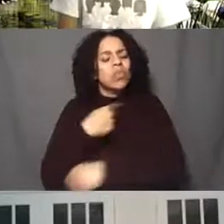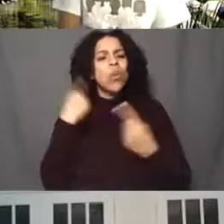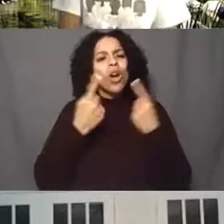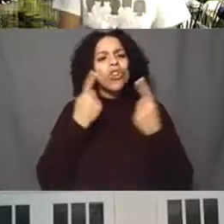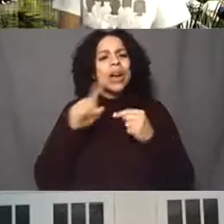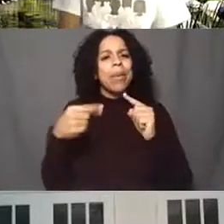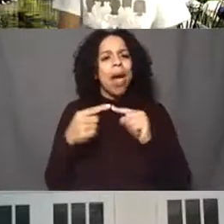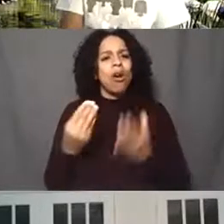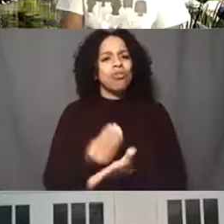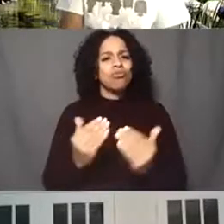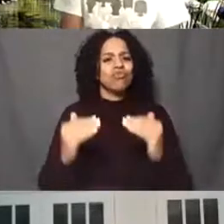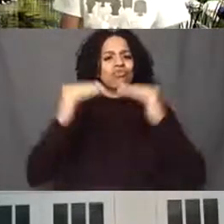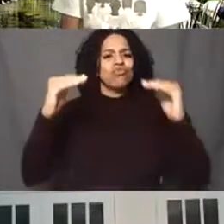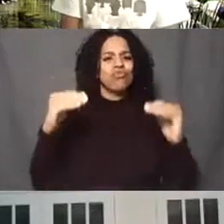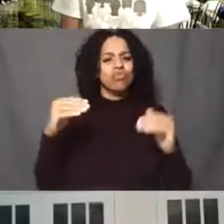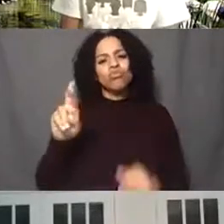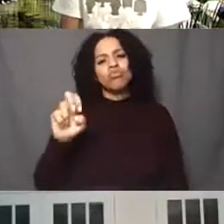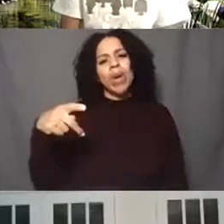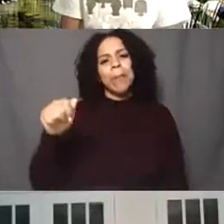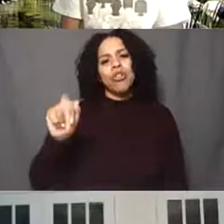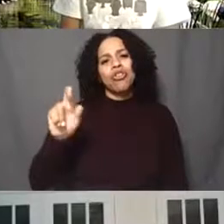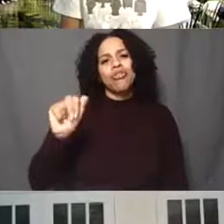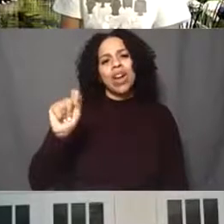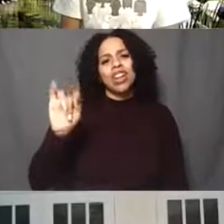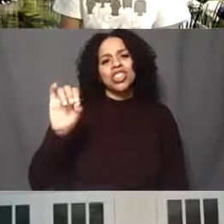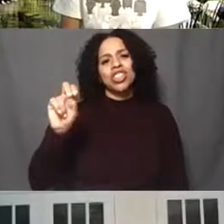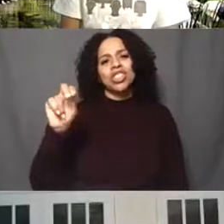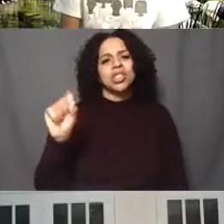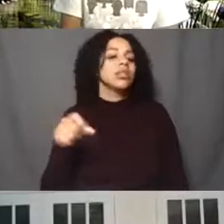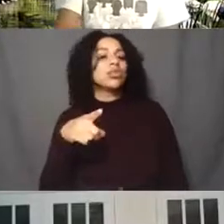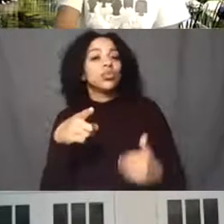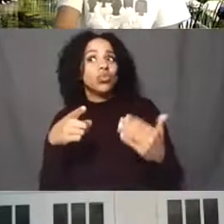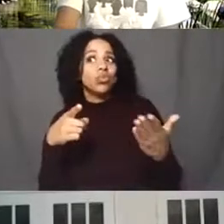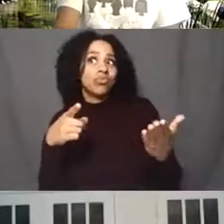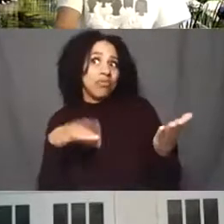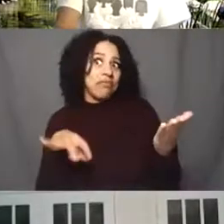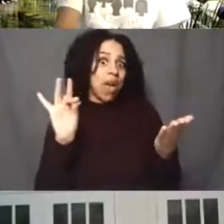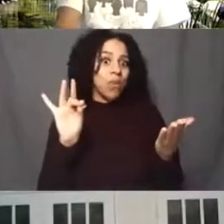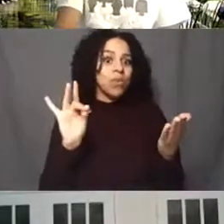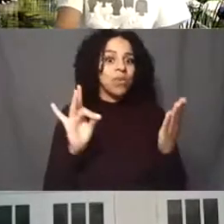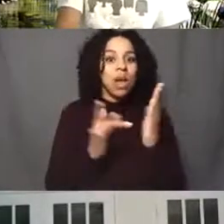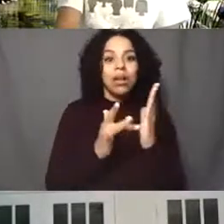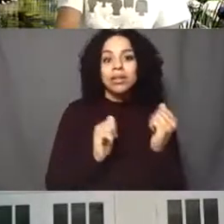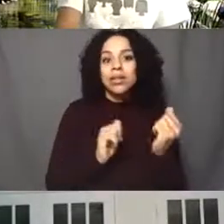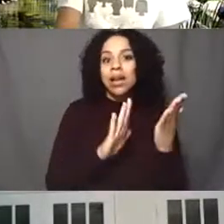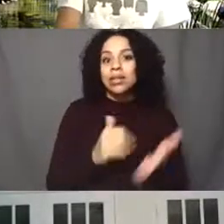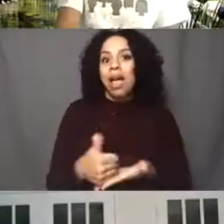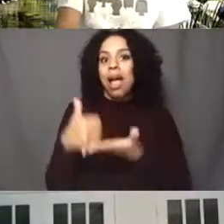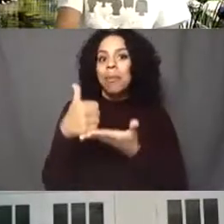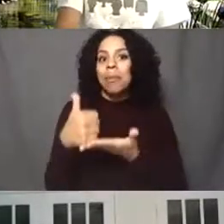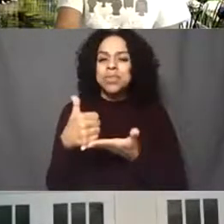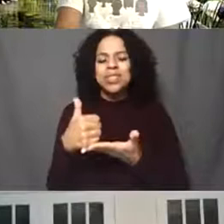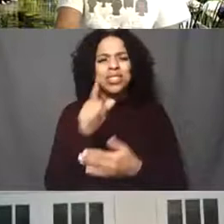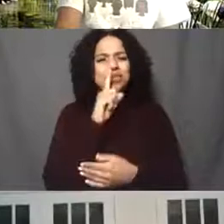whether you've found tactics or strategies that kind of help, I don't know, get into that area, which is, you know, so fraught and difficult,